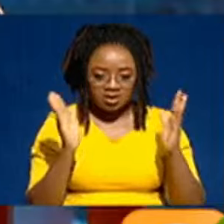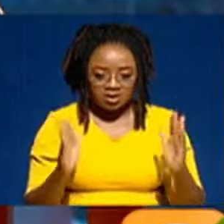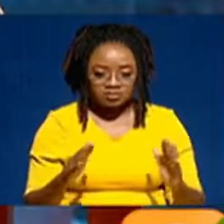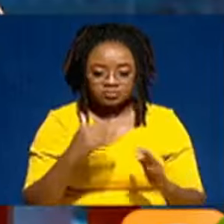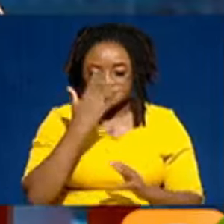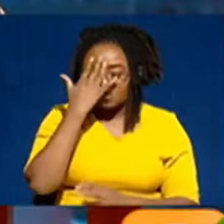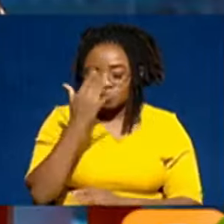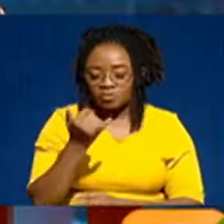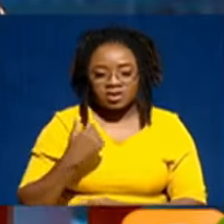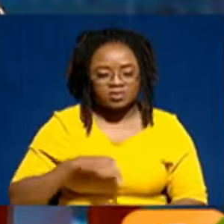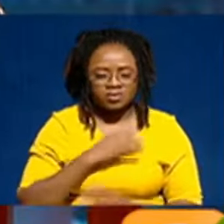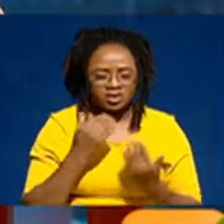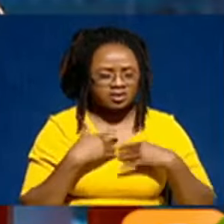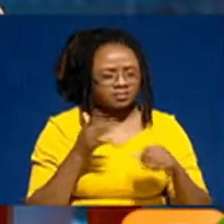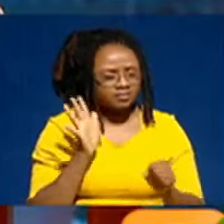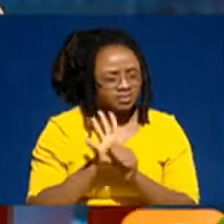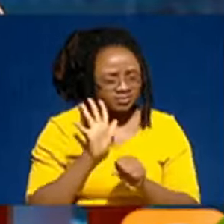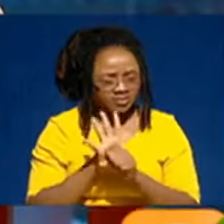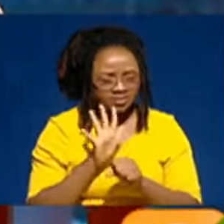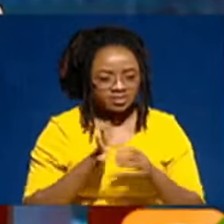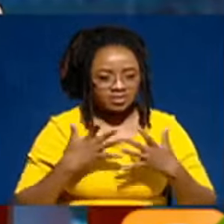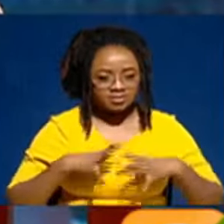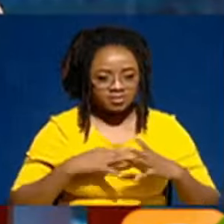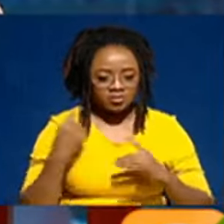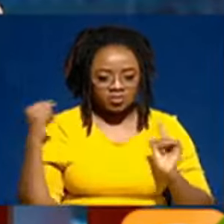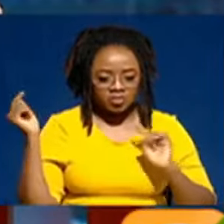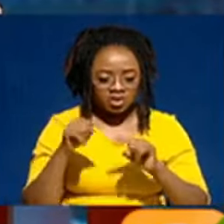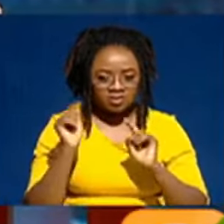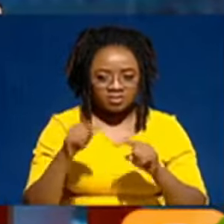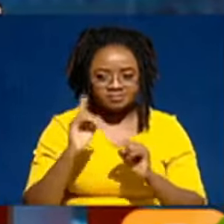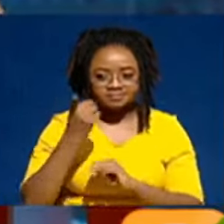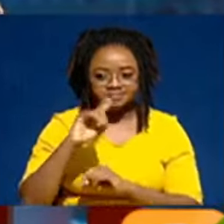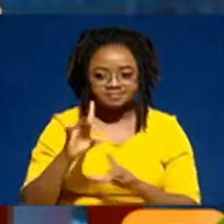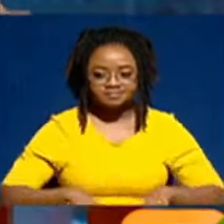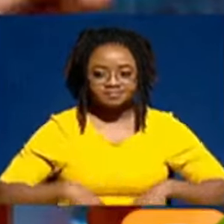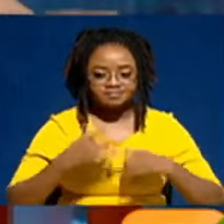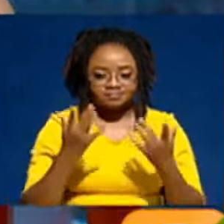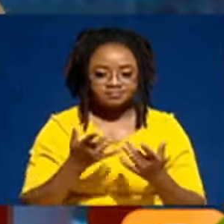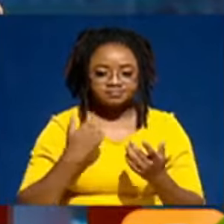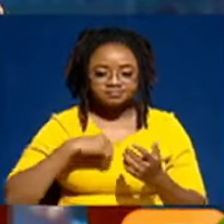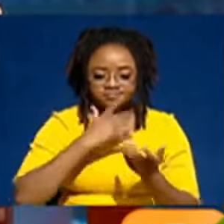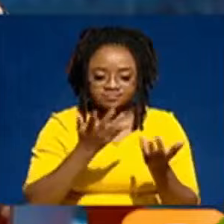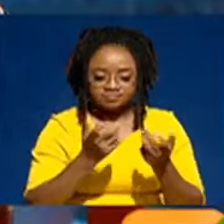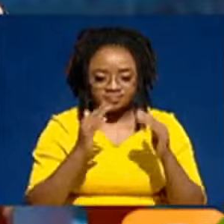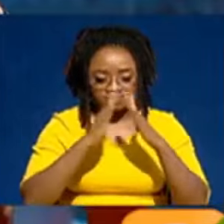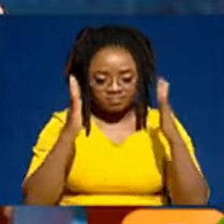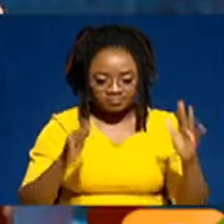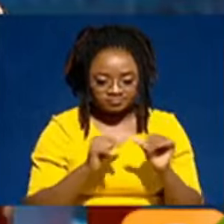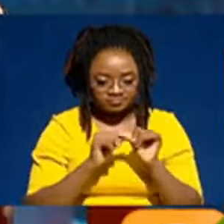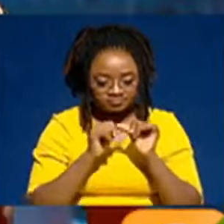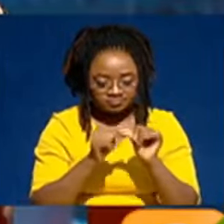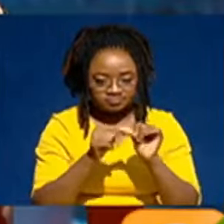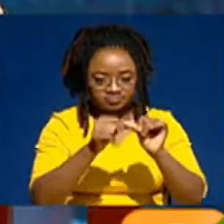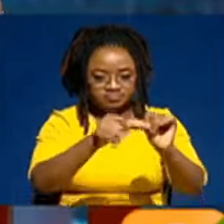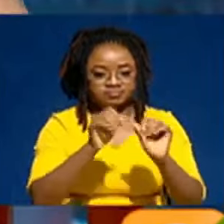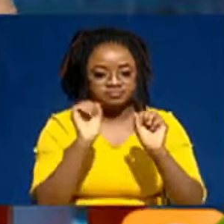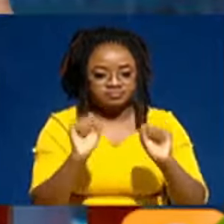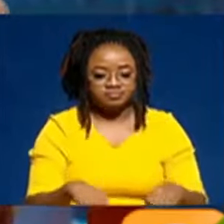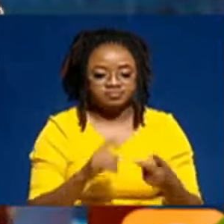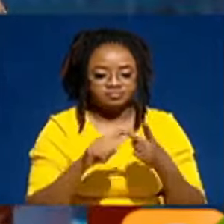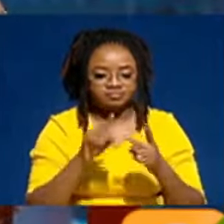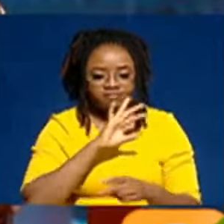host Habitat. Yeah. And Habitat is about having homes that are sustainable, that, you know, that are